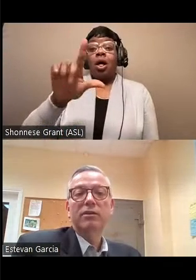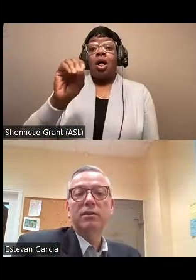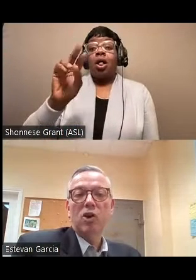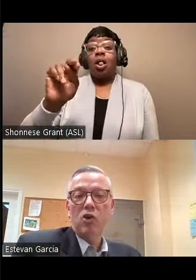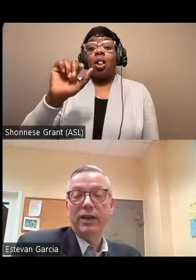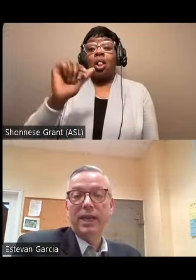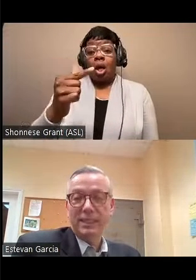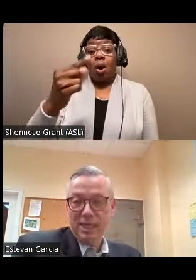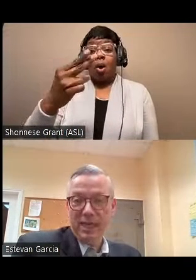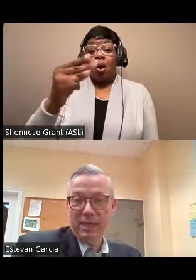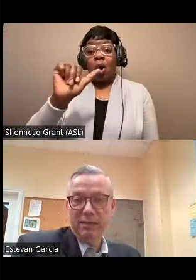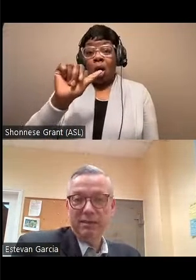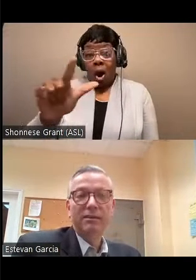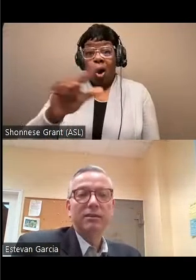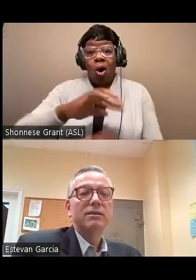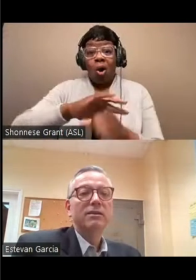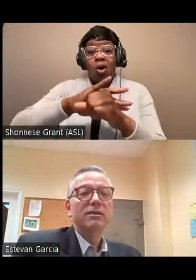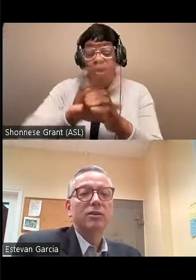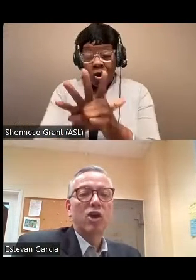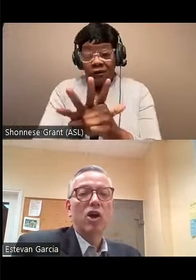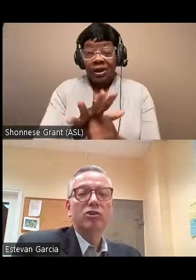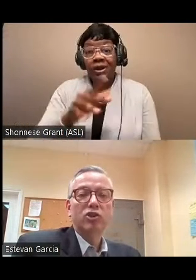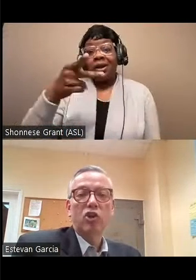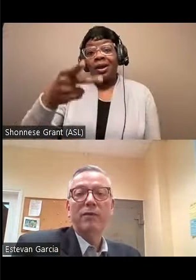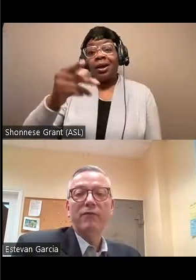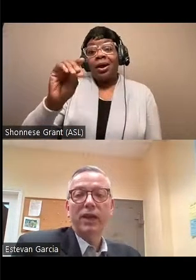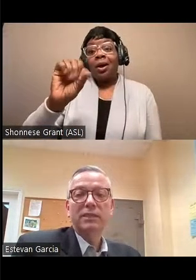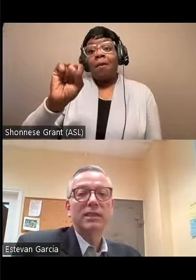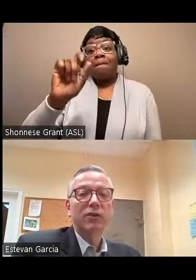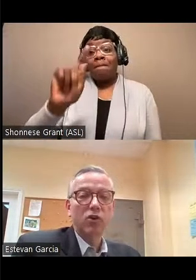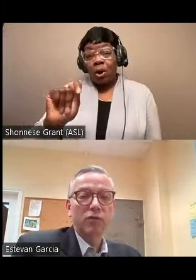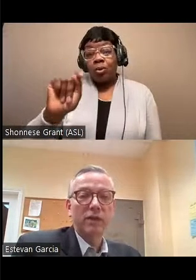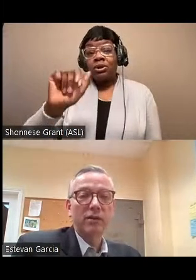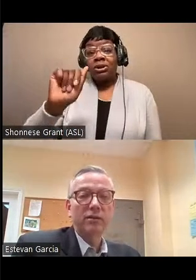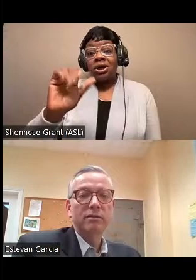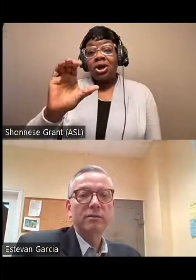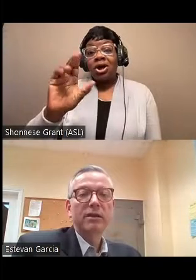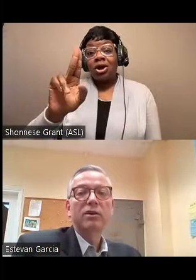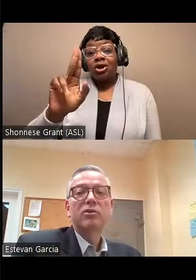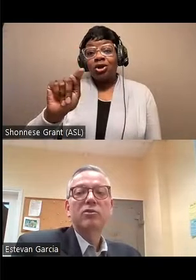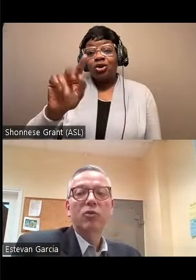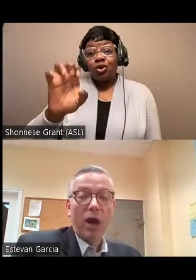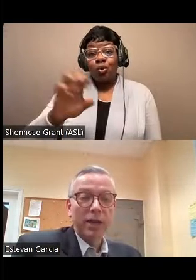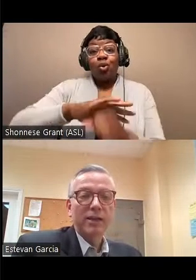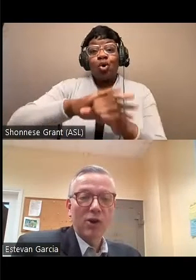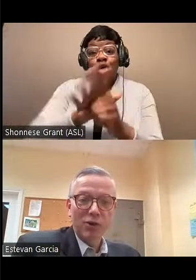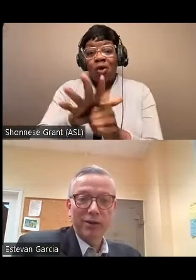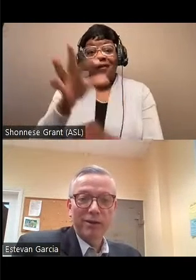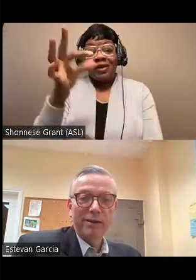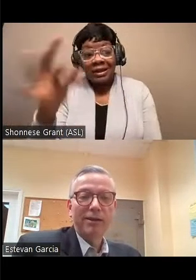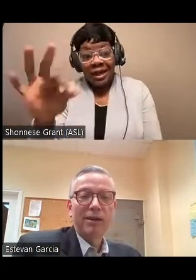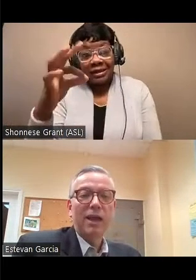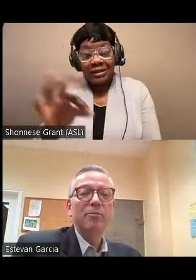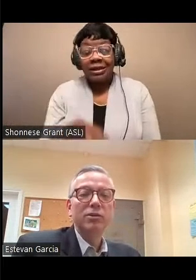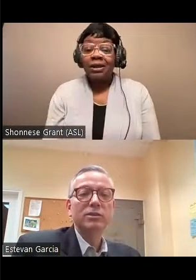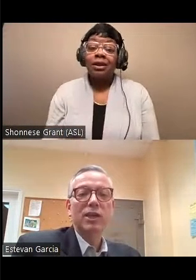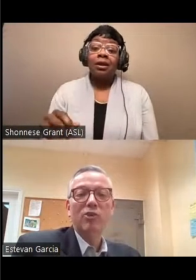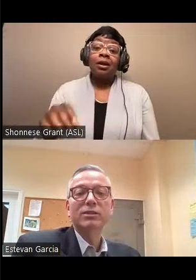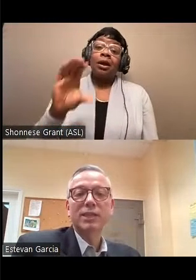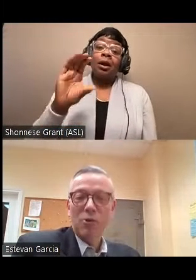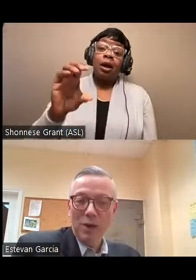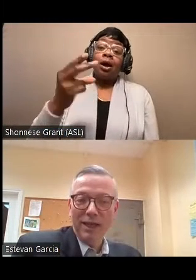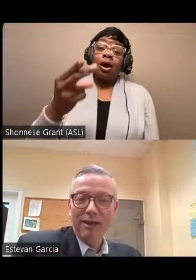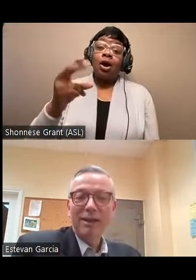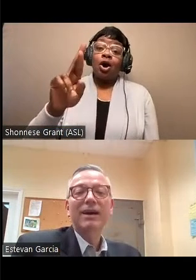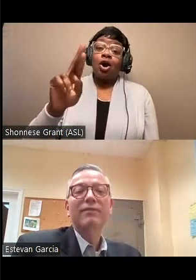post-acute COVID-19, long-term effects of COVID, chronic COVID, and